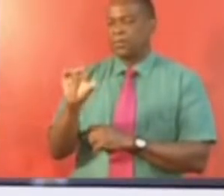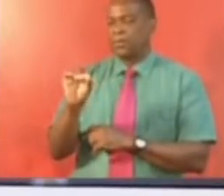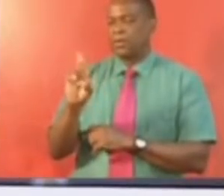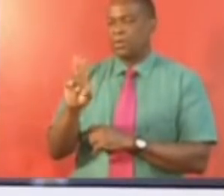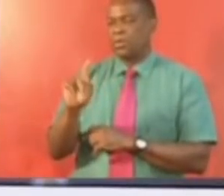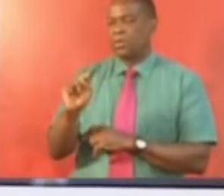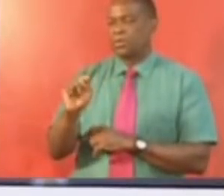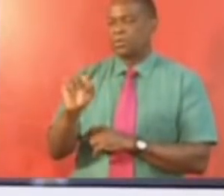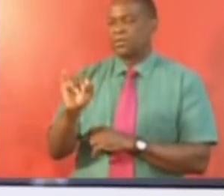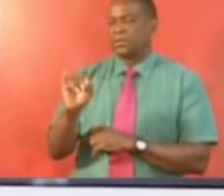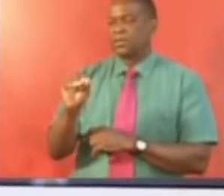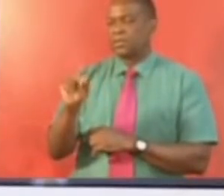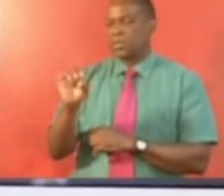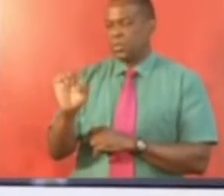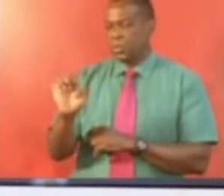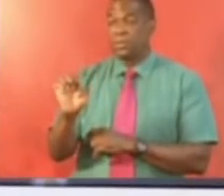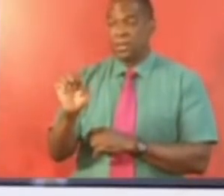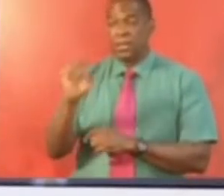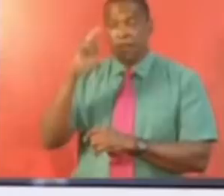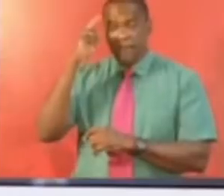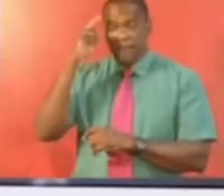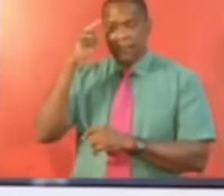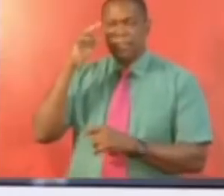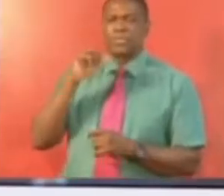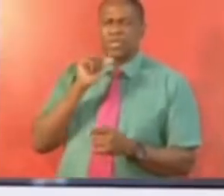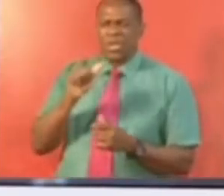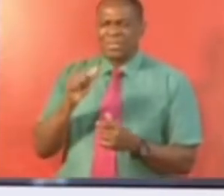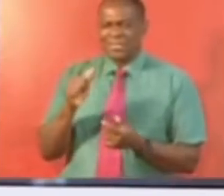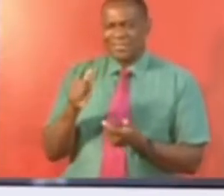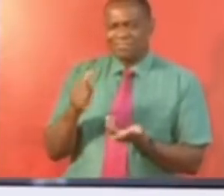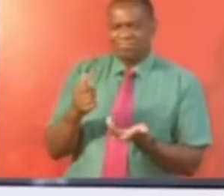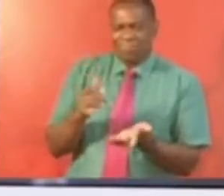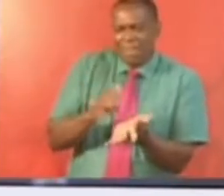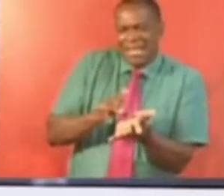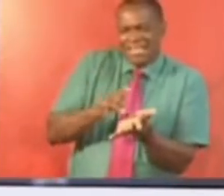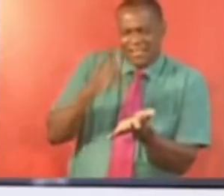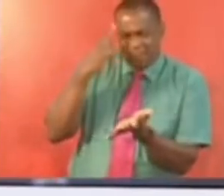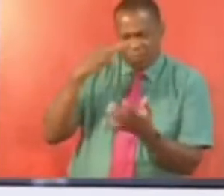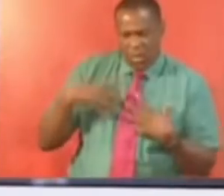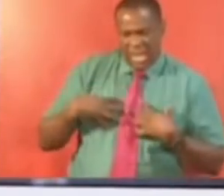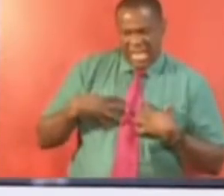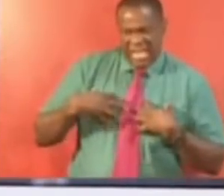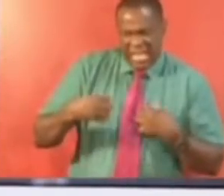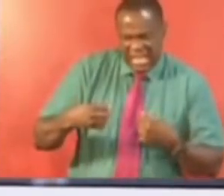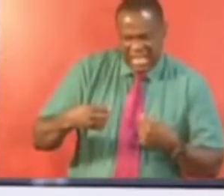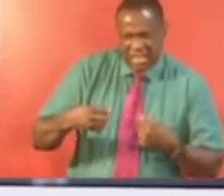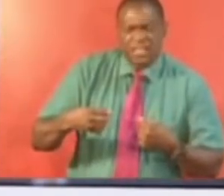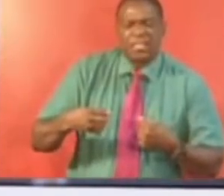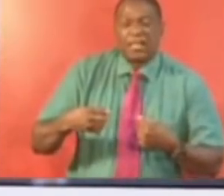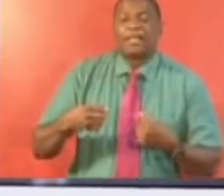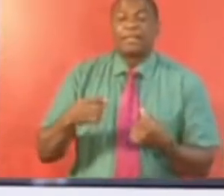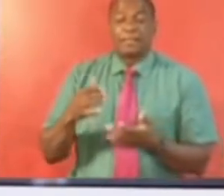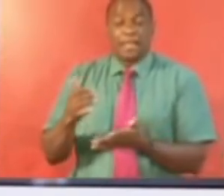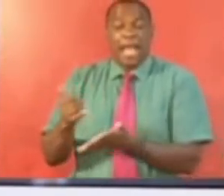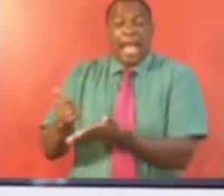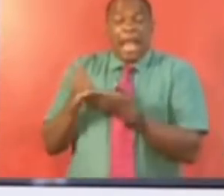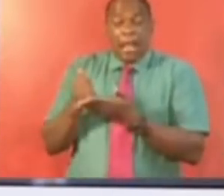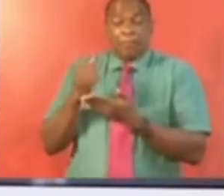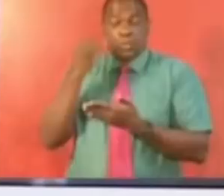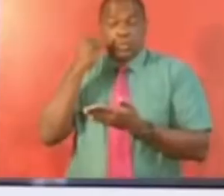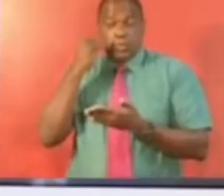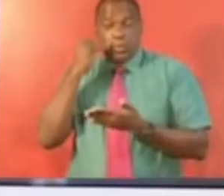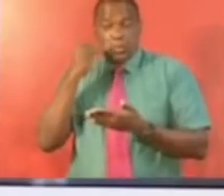It is considered supportive care for any inflammatory condition which COVID-19 seems to be in certain